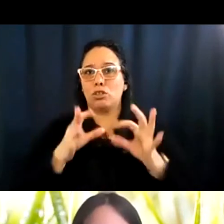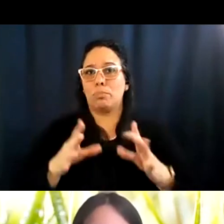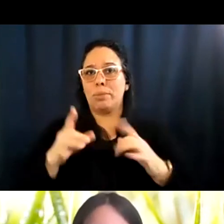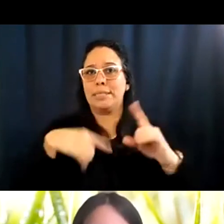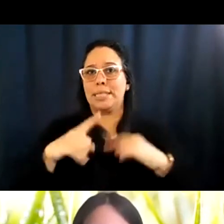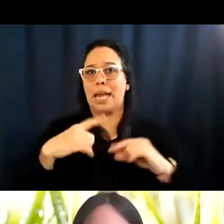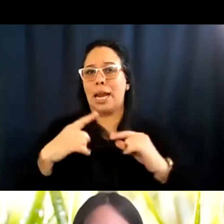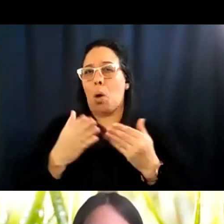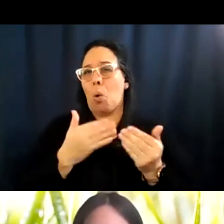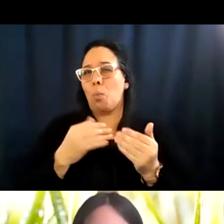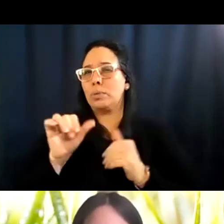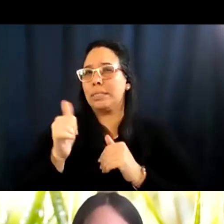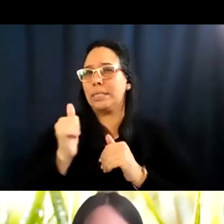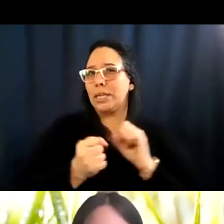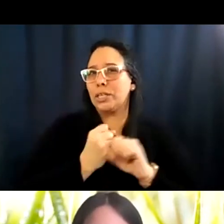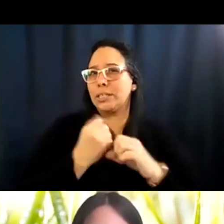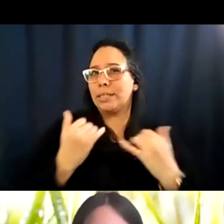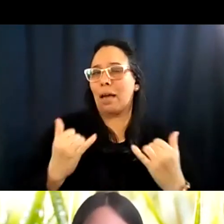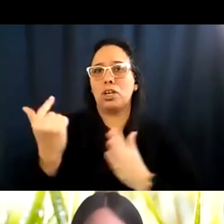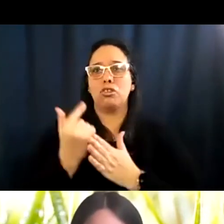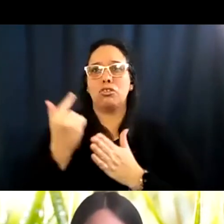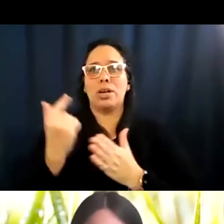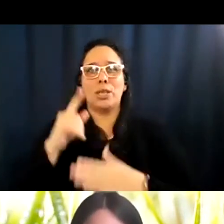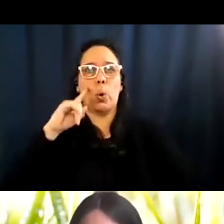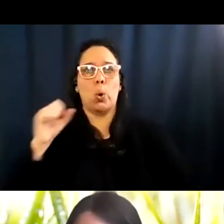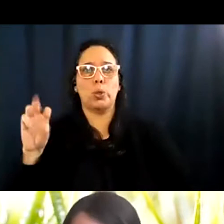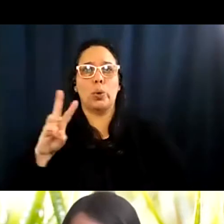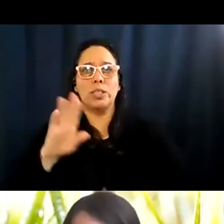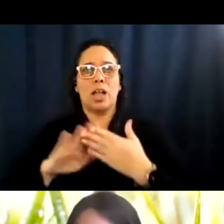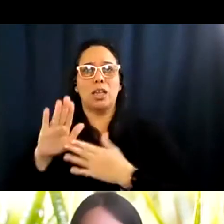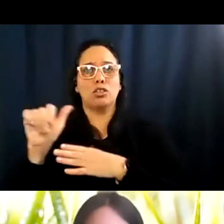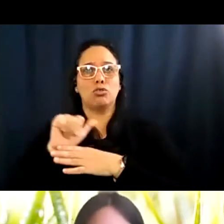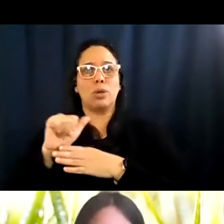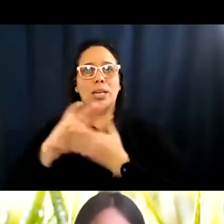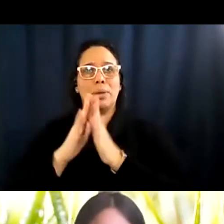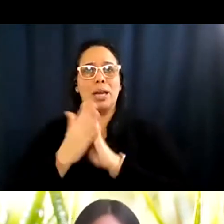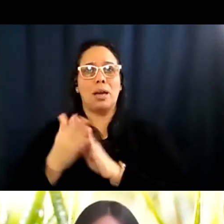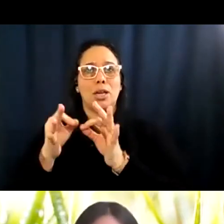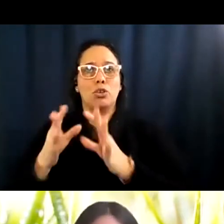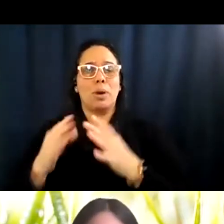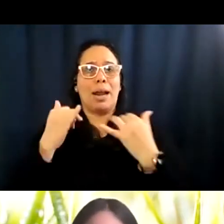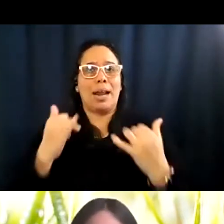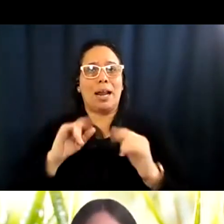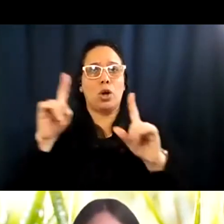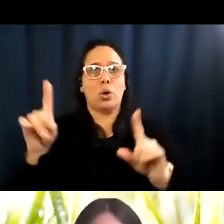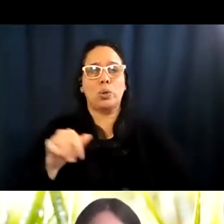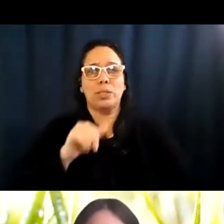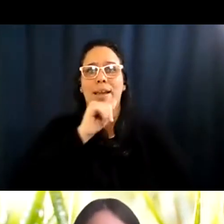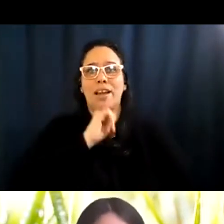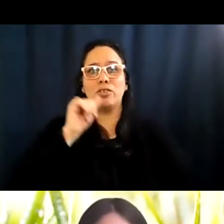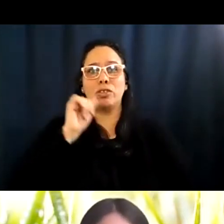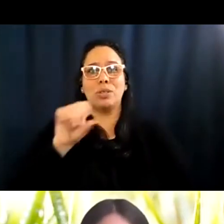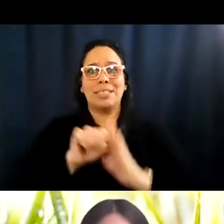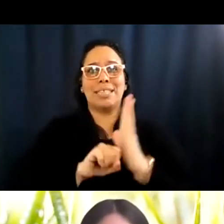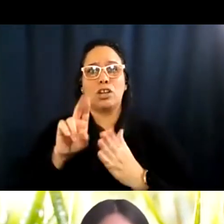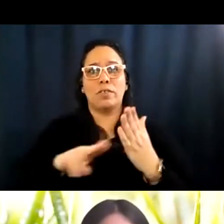10 years now. After graduating from Golden West College, where he trained to become an interpreter, he now attends Arizona State University, majoring